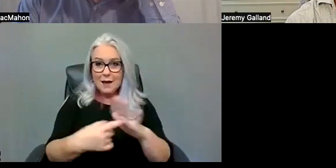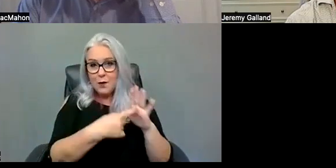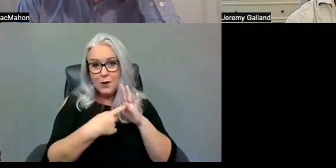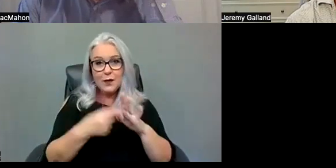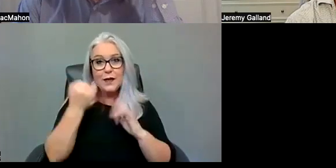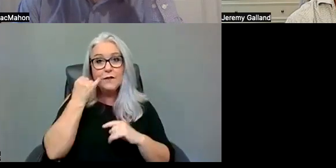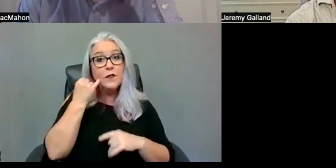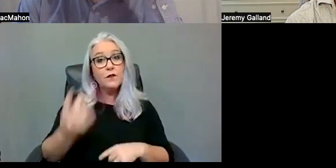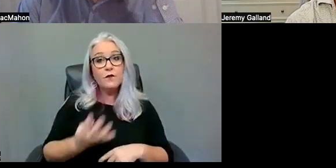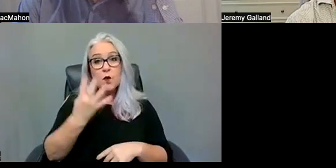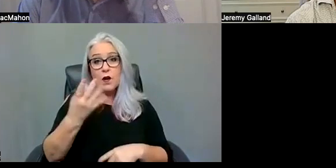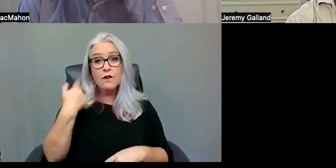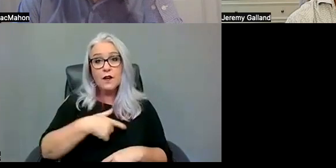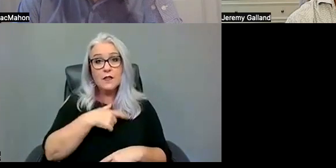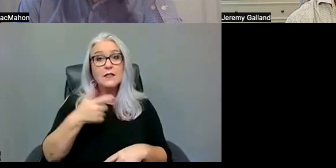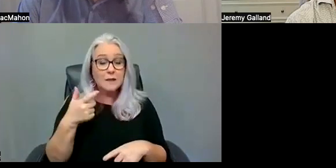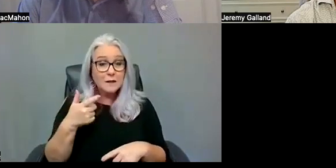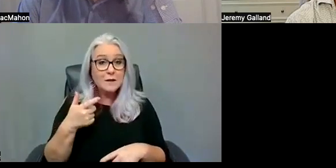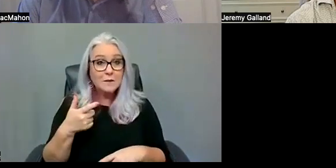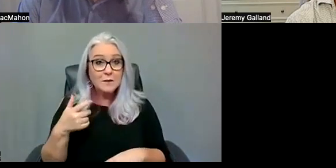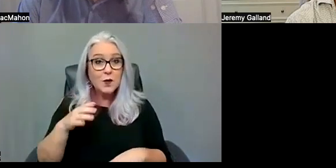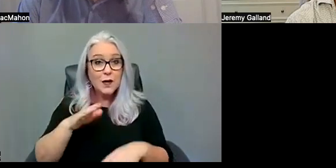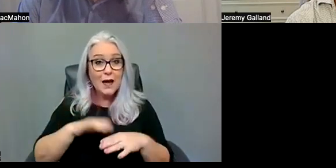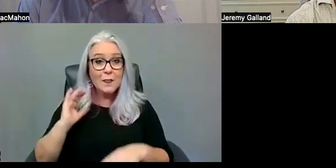board, how we could talk about this really important issue.